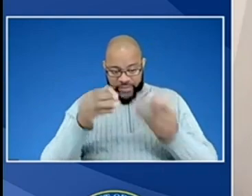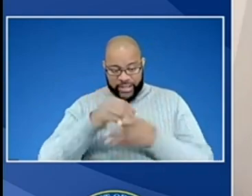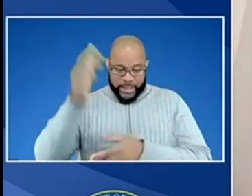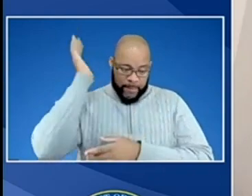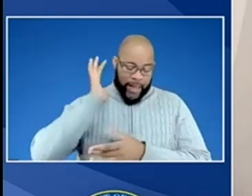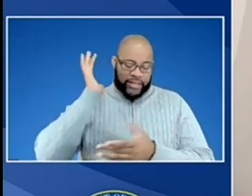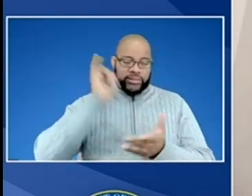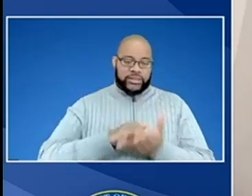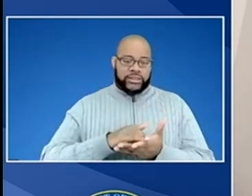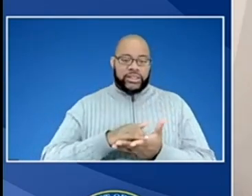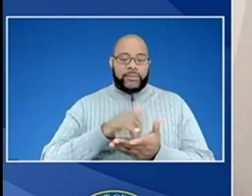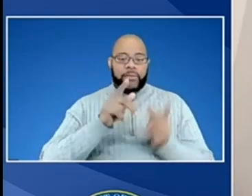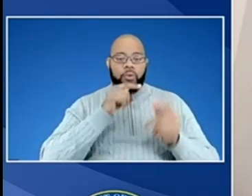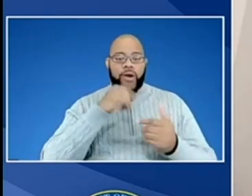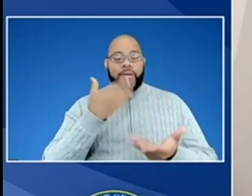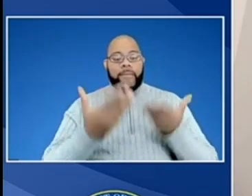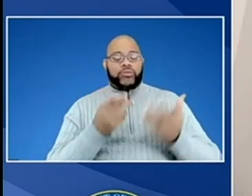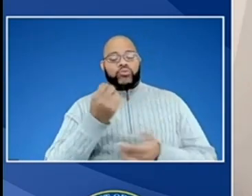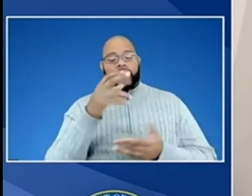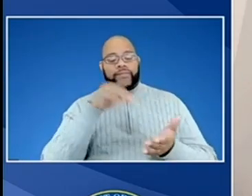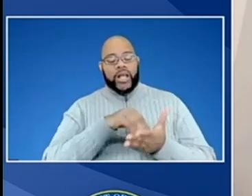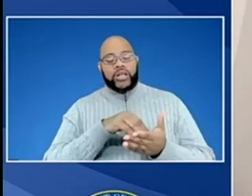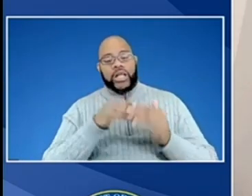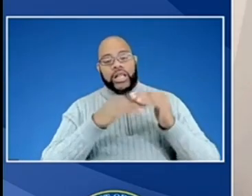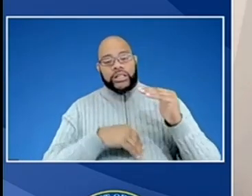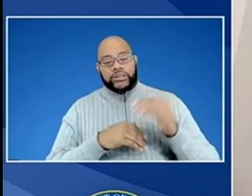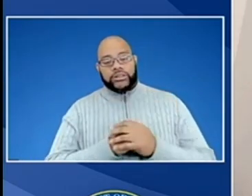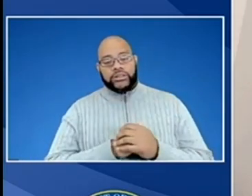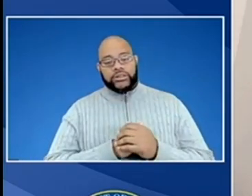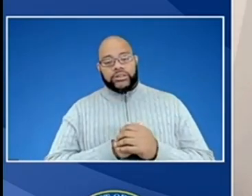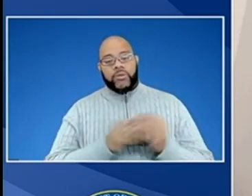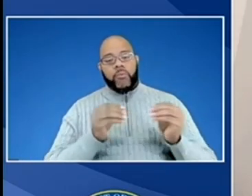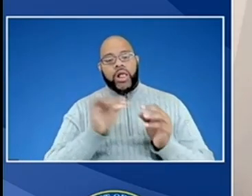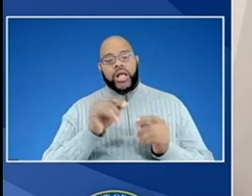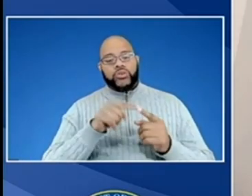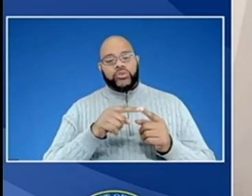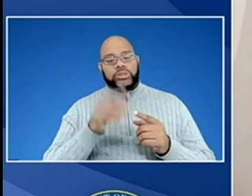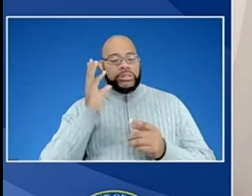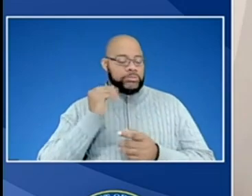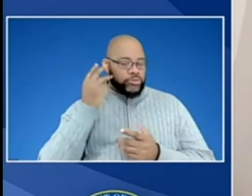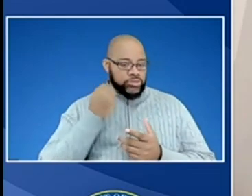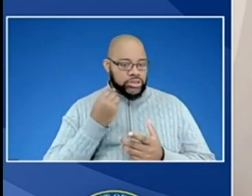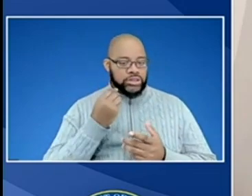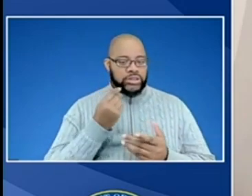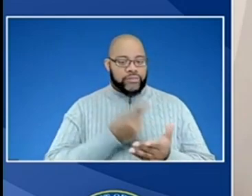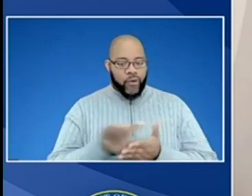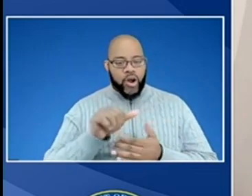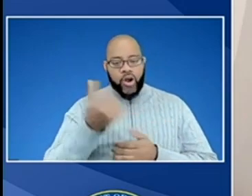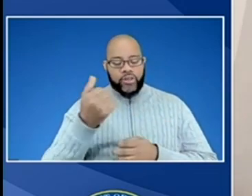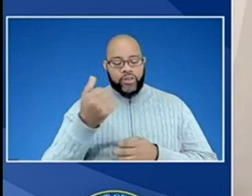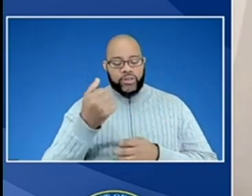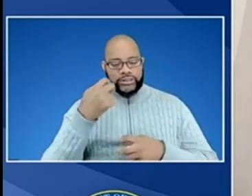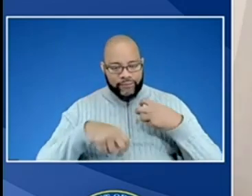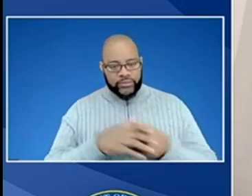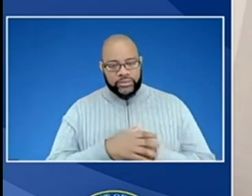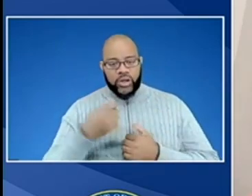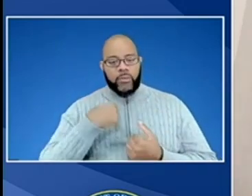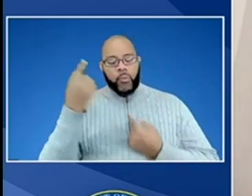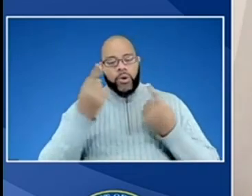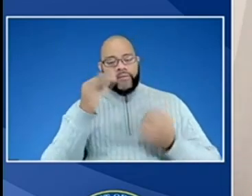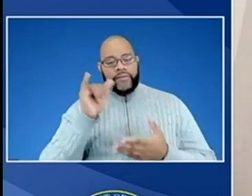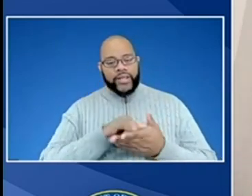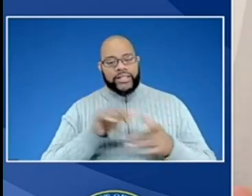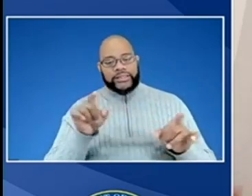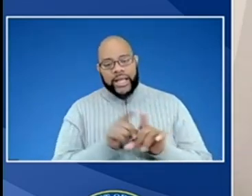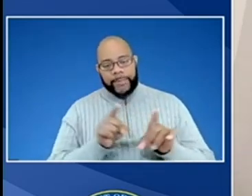that those who have balances of $12,000 and less are more likely to experience default and other hardships. So I'm wondering if that